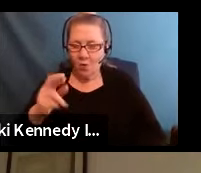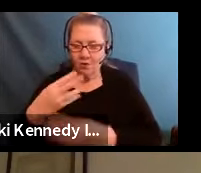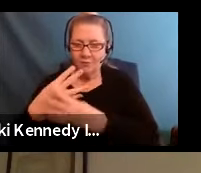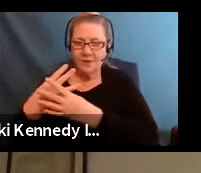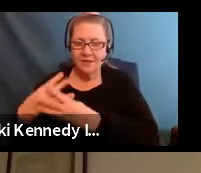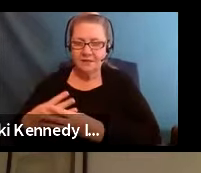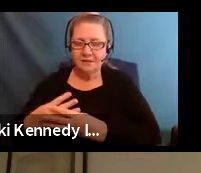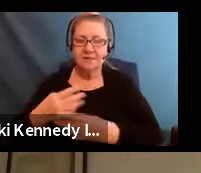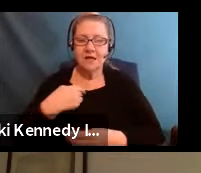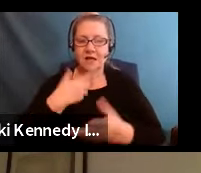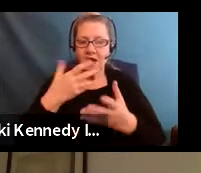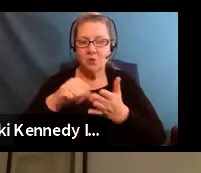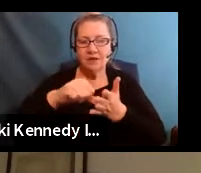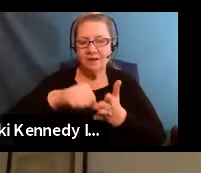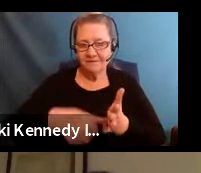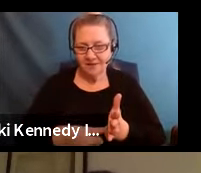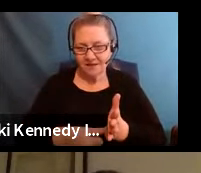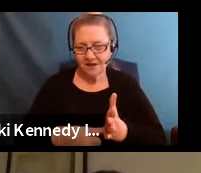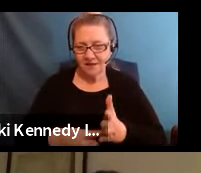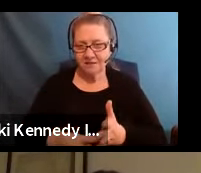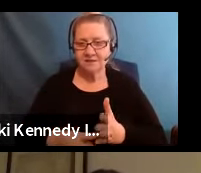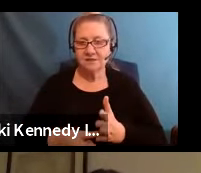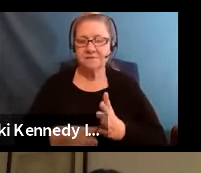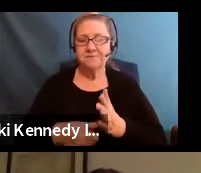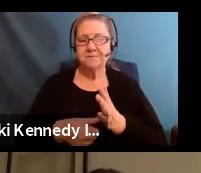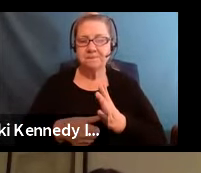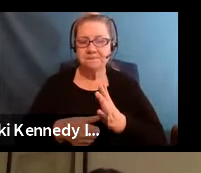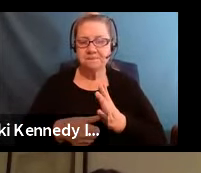to emphasize, and I want to just